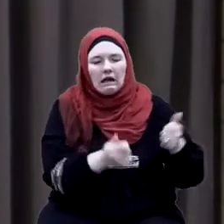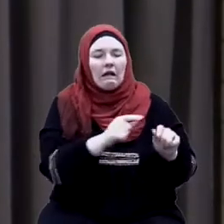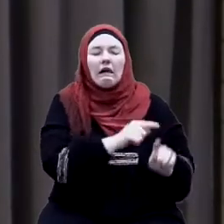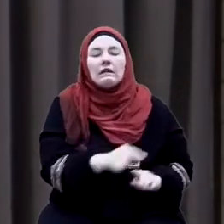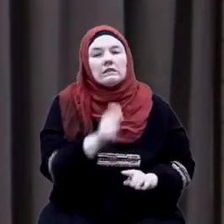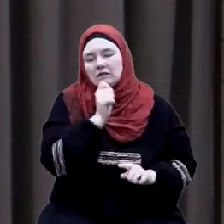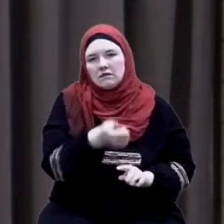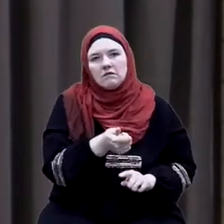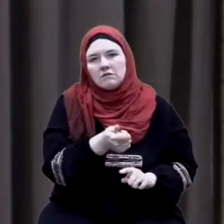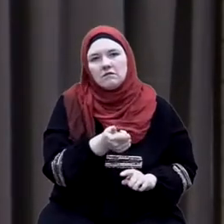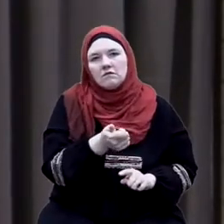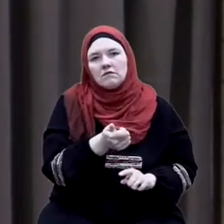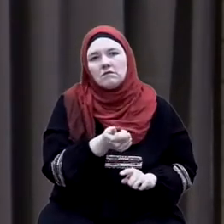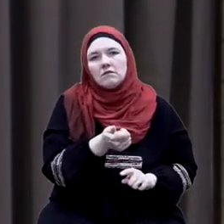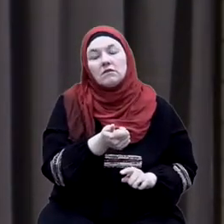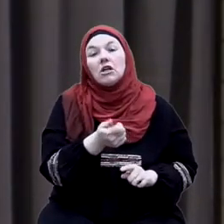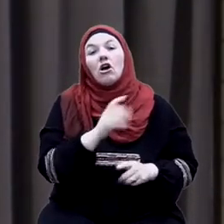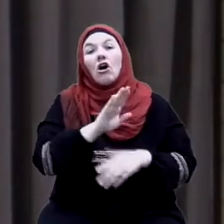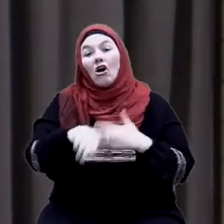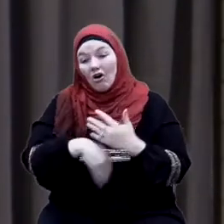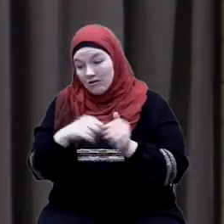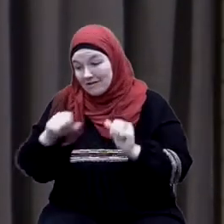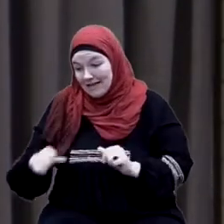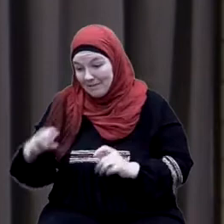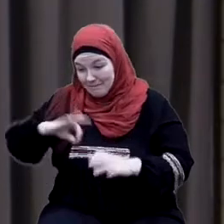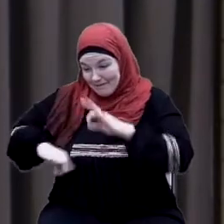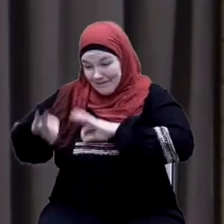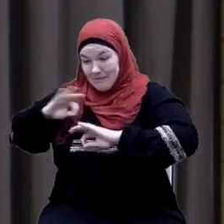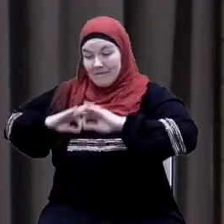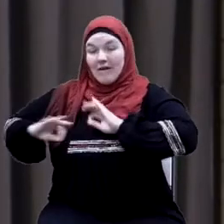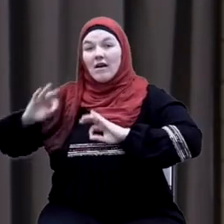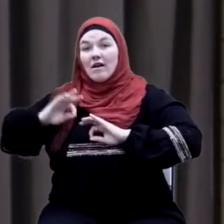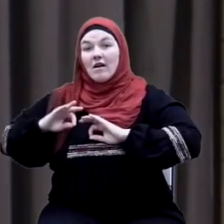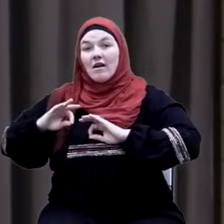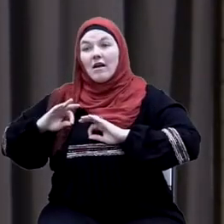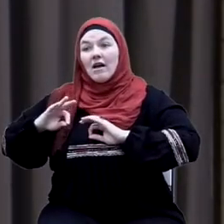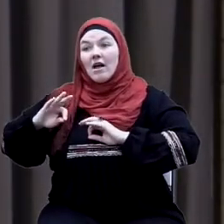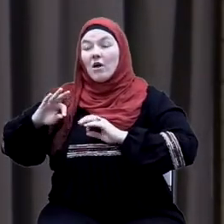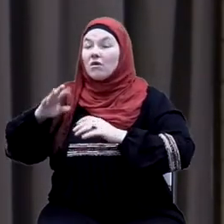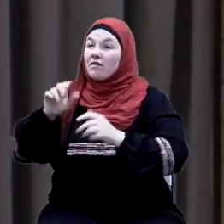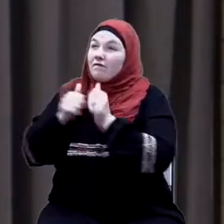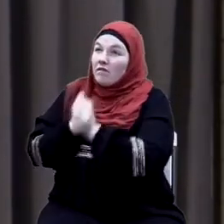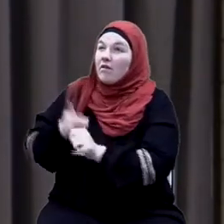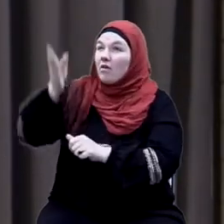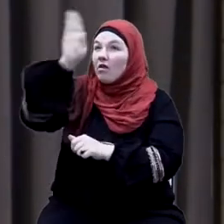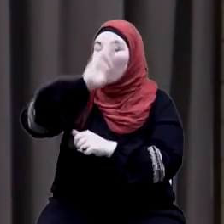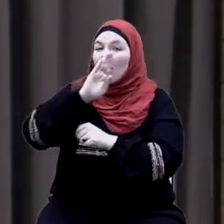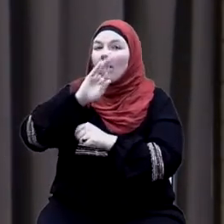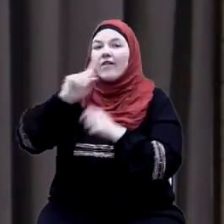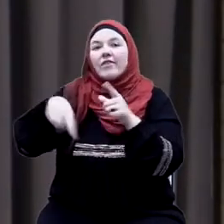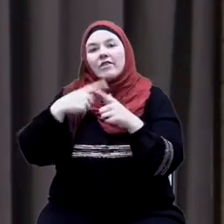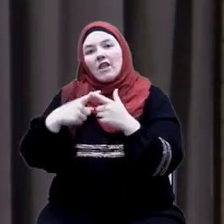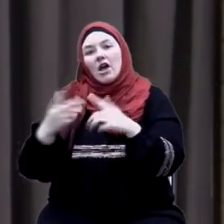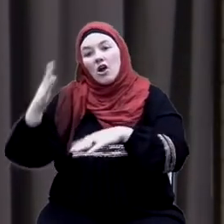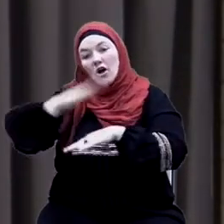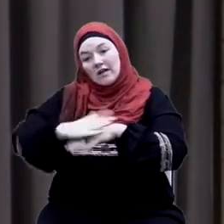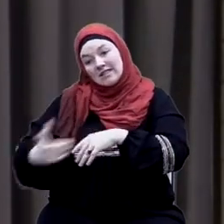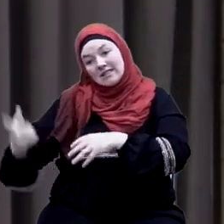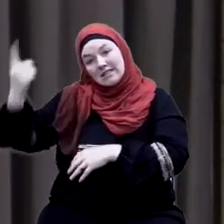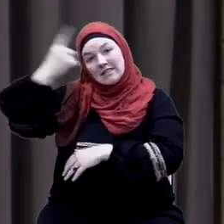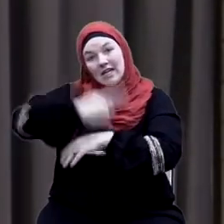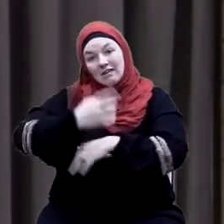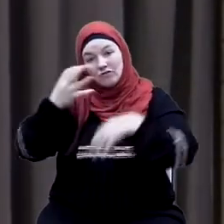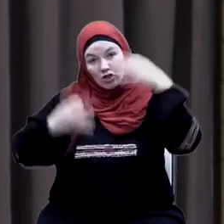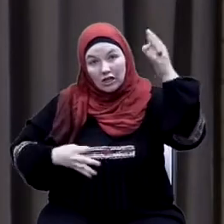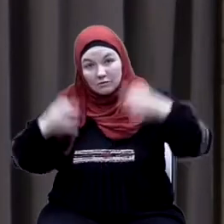is all achievement that you could do that will benefit and add to your credit on the Day of Judgment.